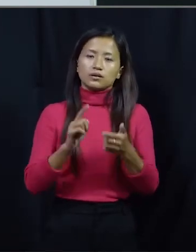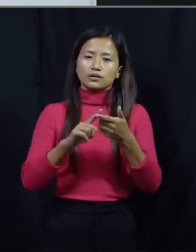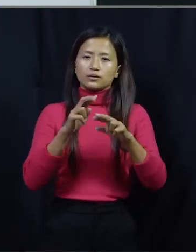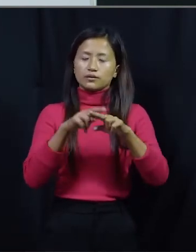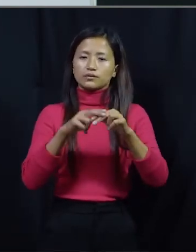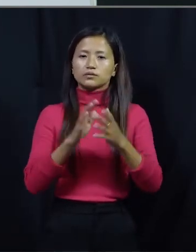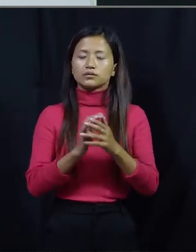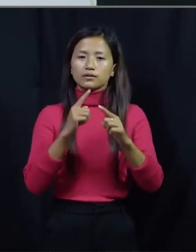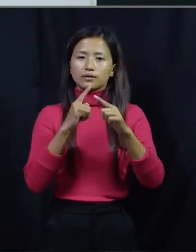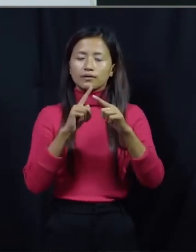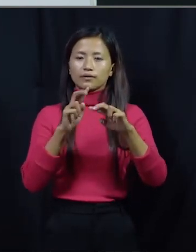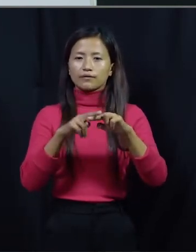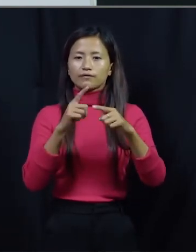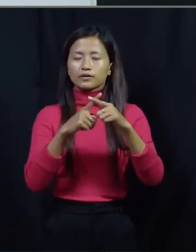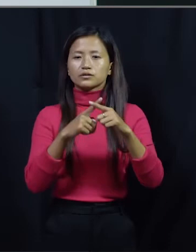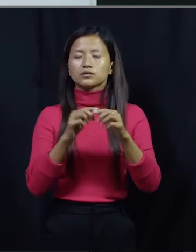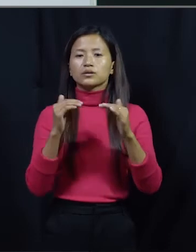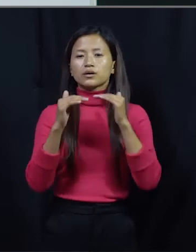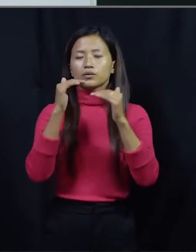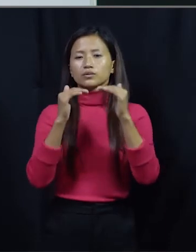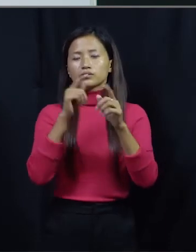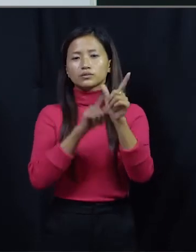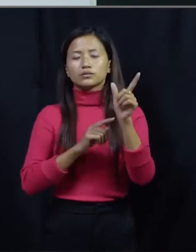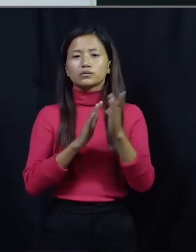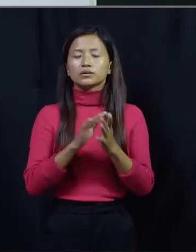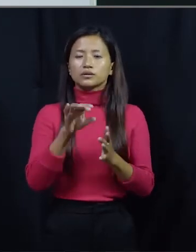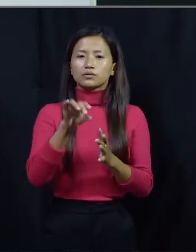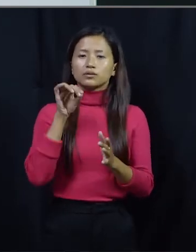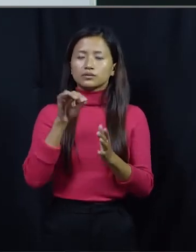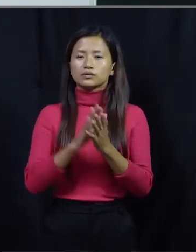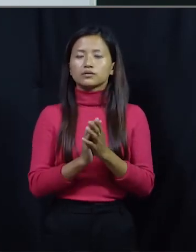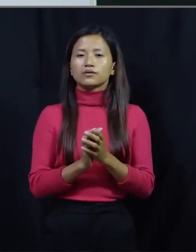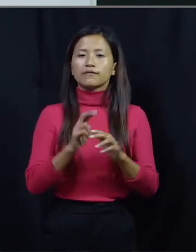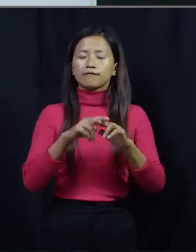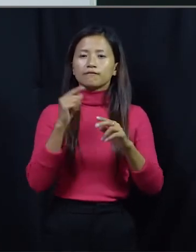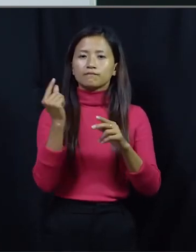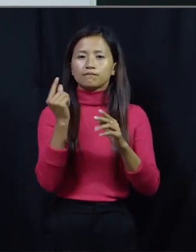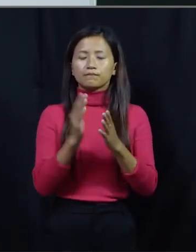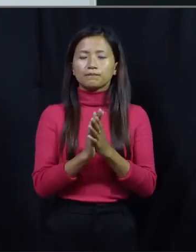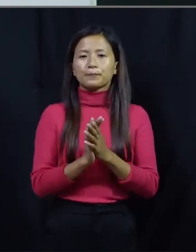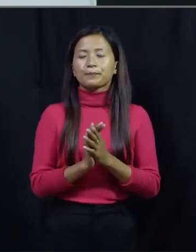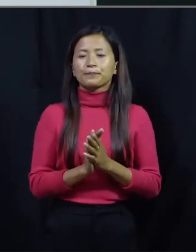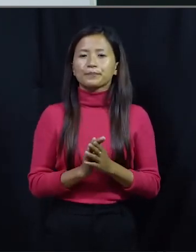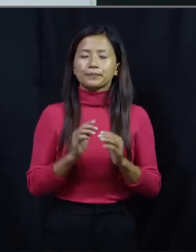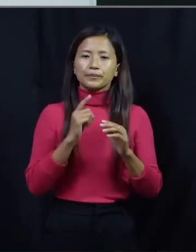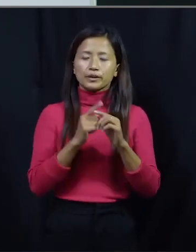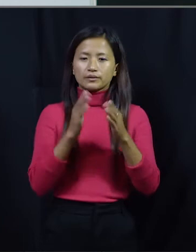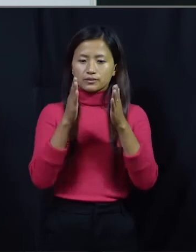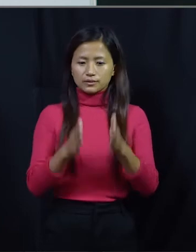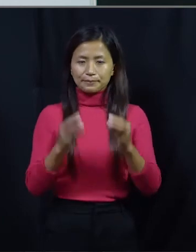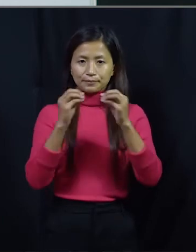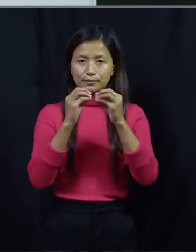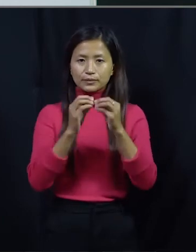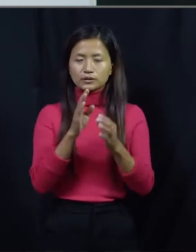to y. Okay, that means y must be taken by the function. Every y from the set B must be taken by